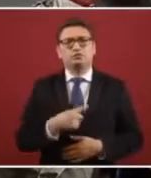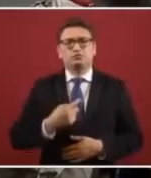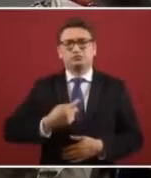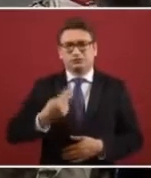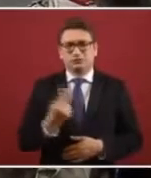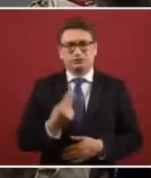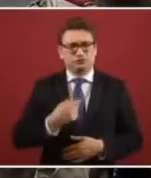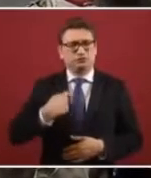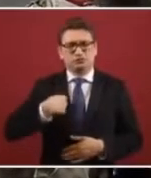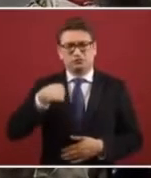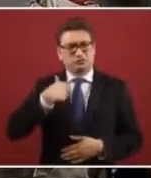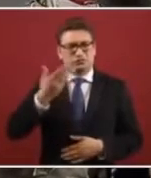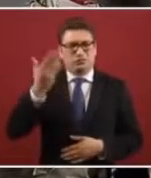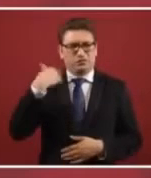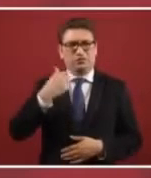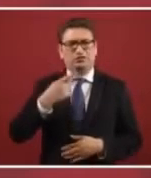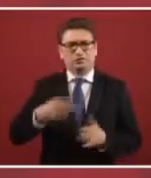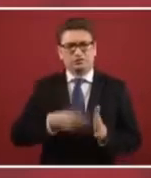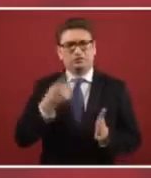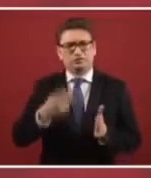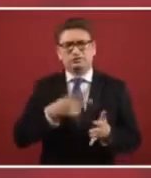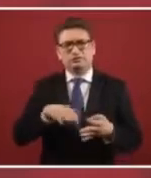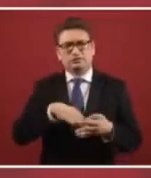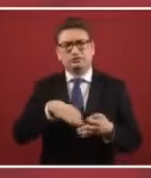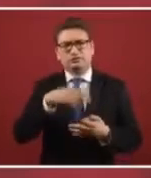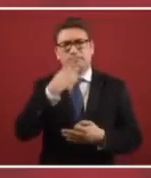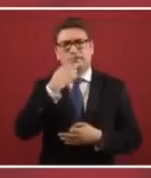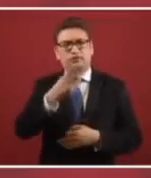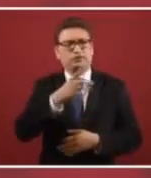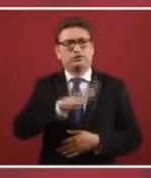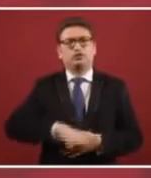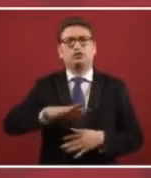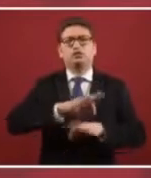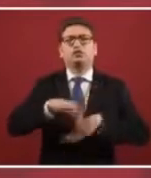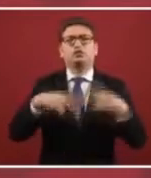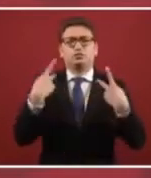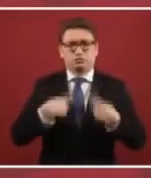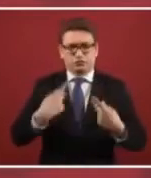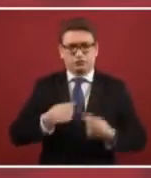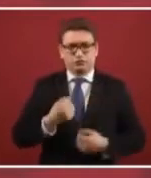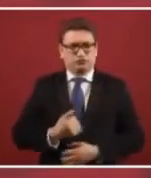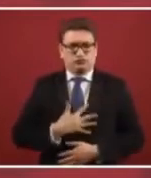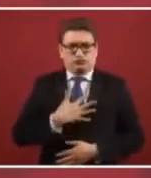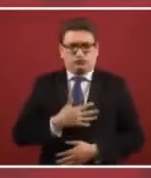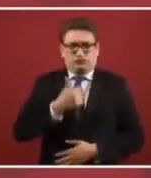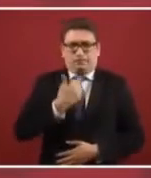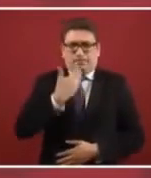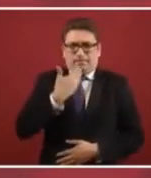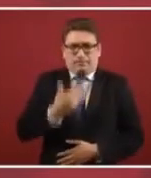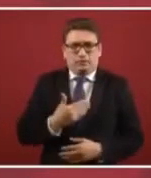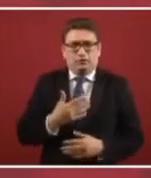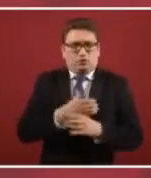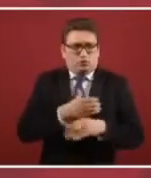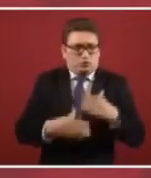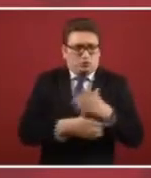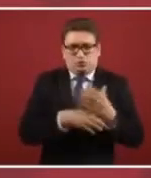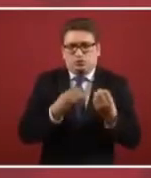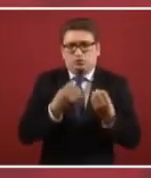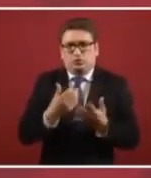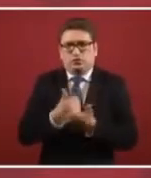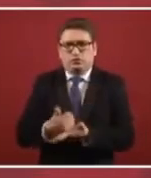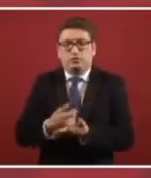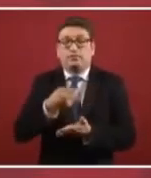need as I've always said that well-being that's material and the well-being of